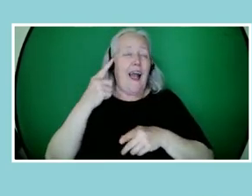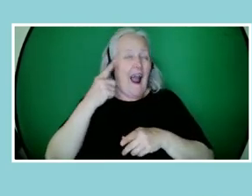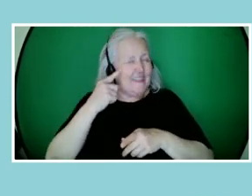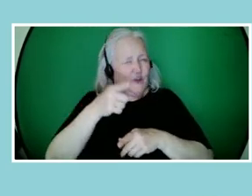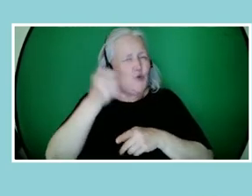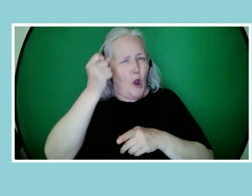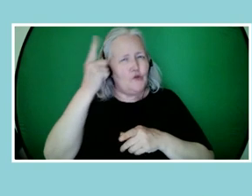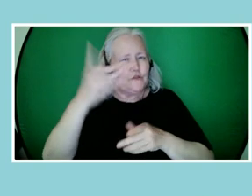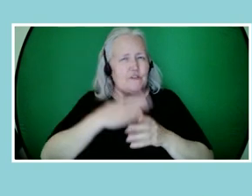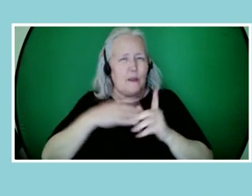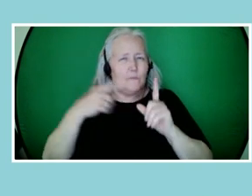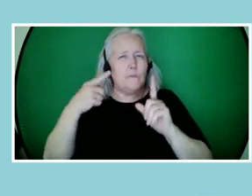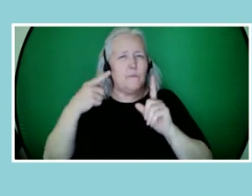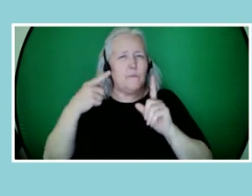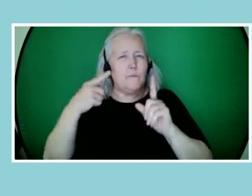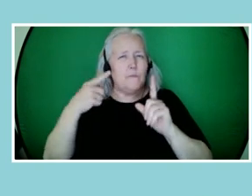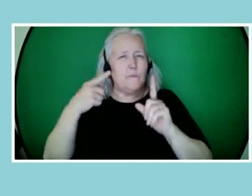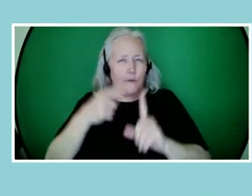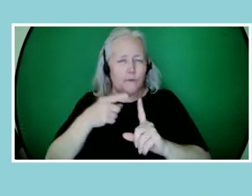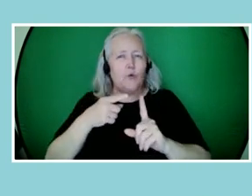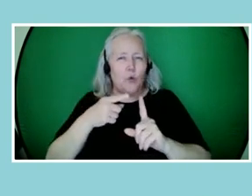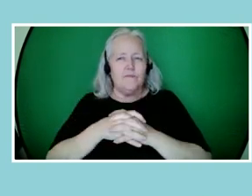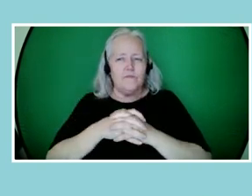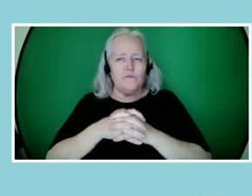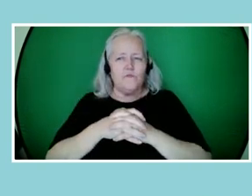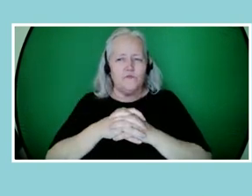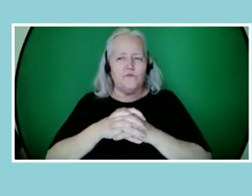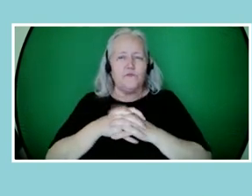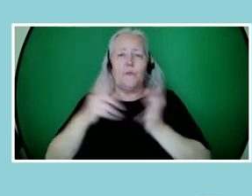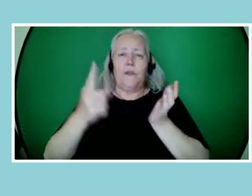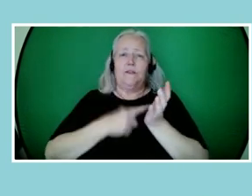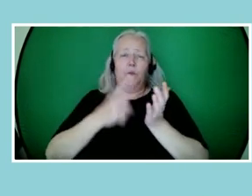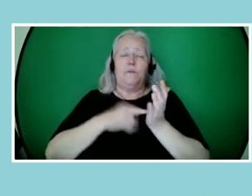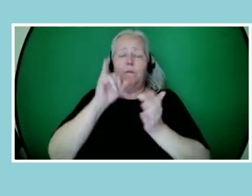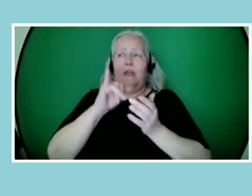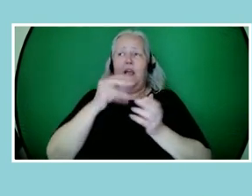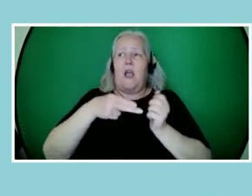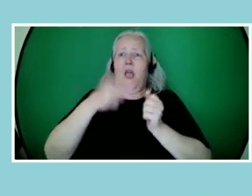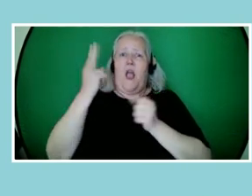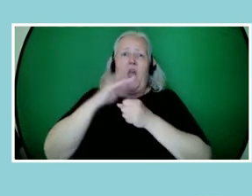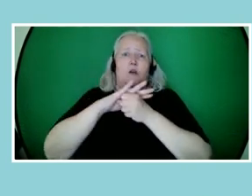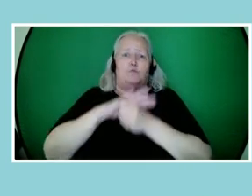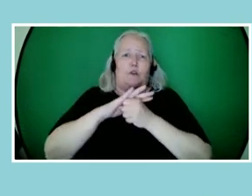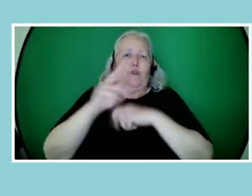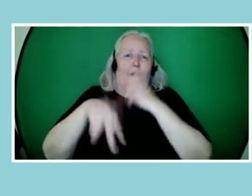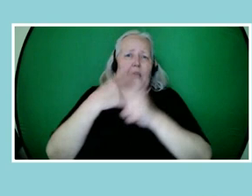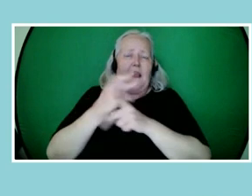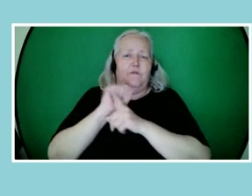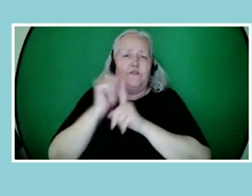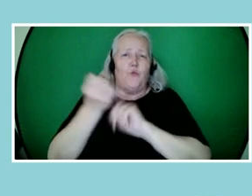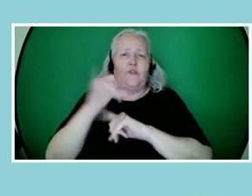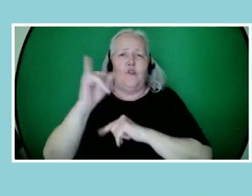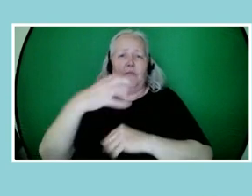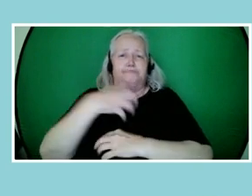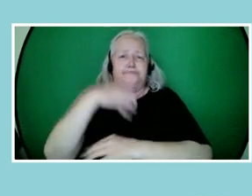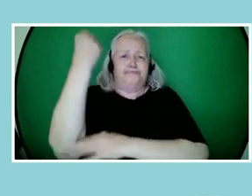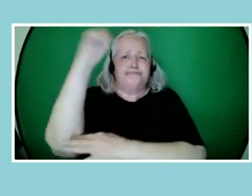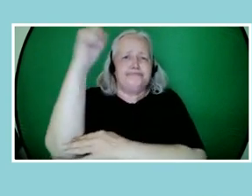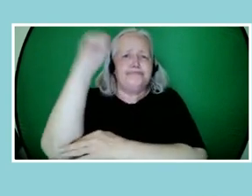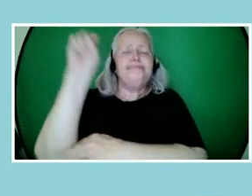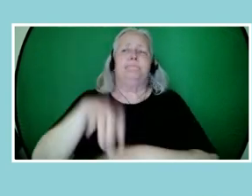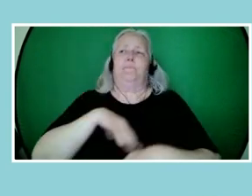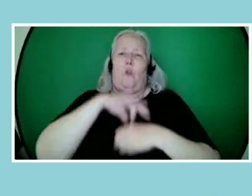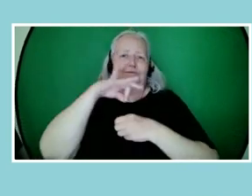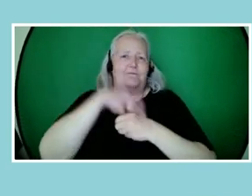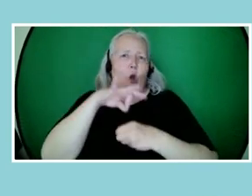that these high stakes situations like protests or voting, there's a lot happening. And so when people ask